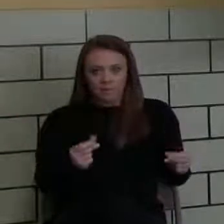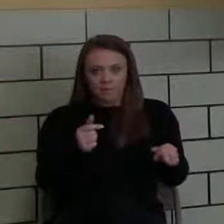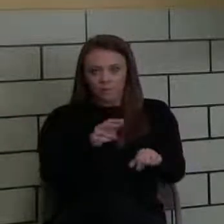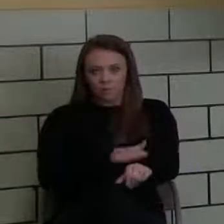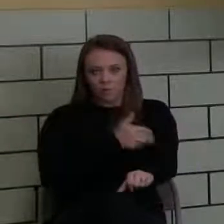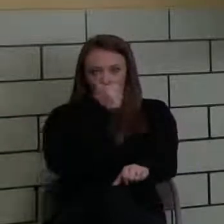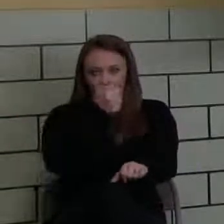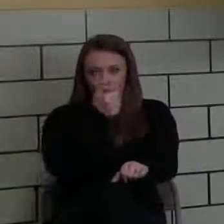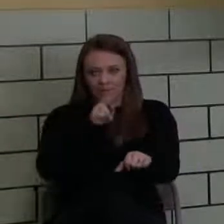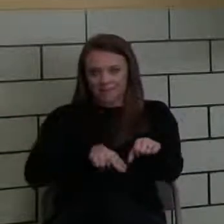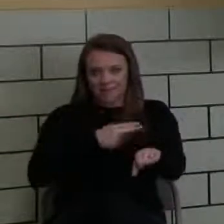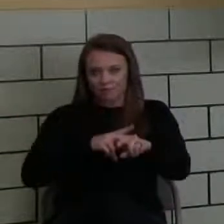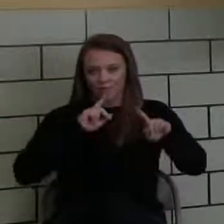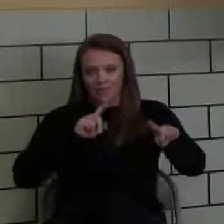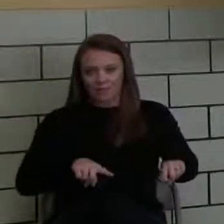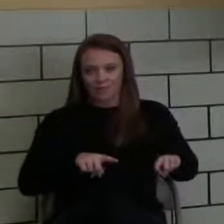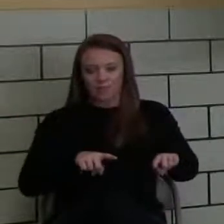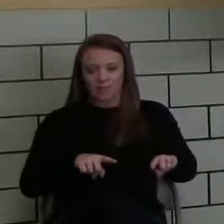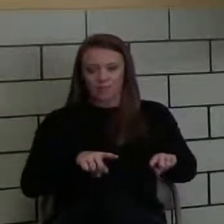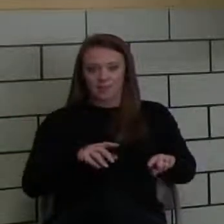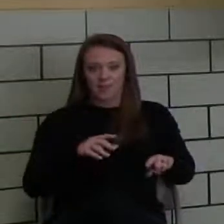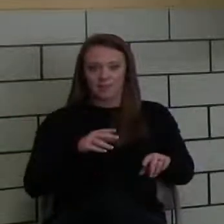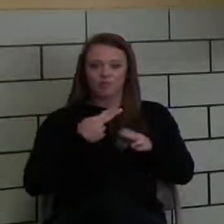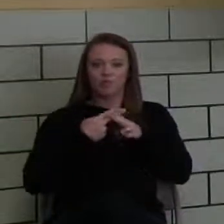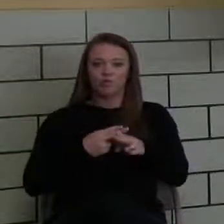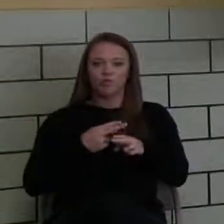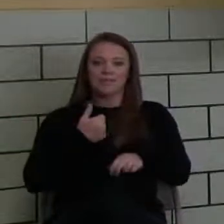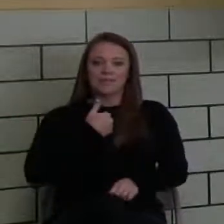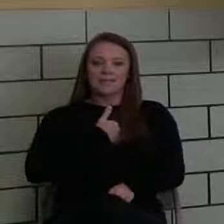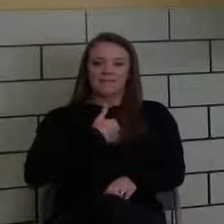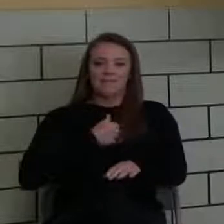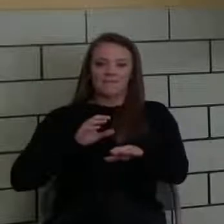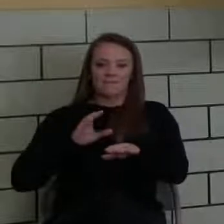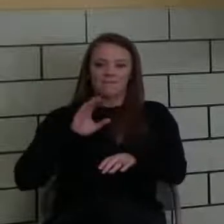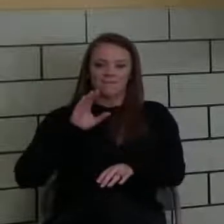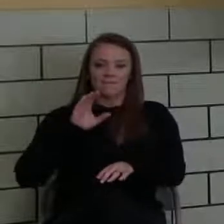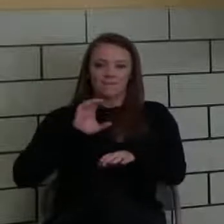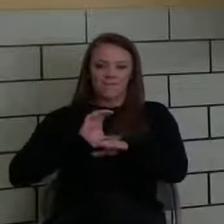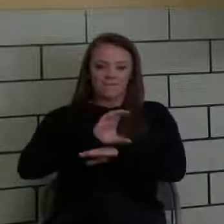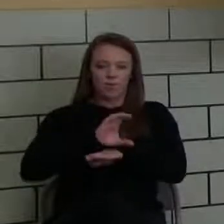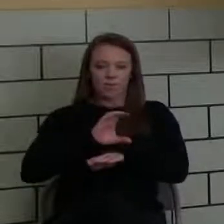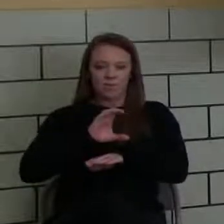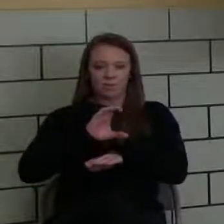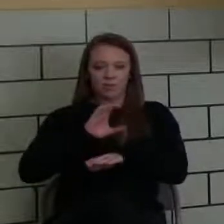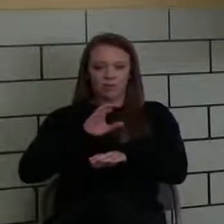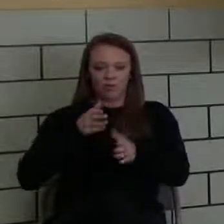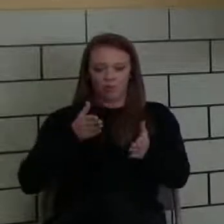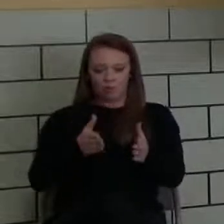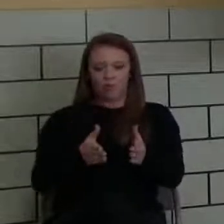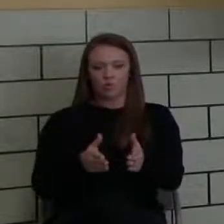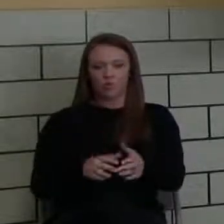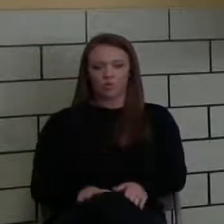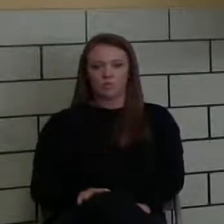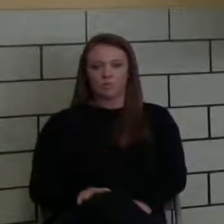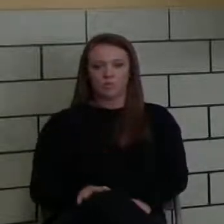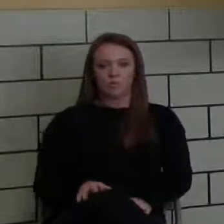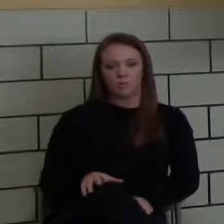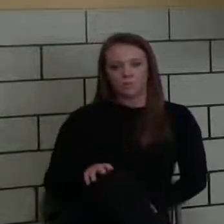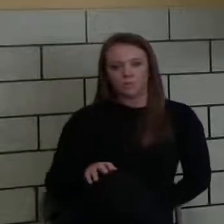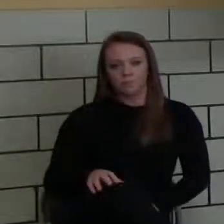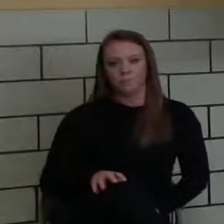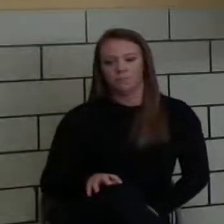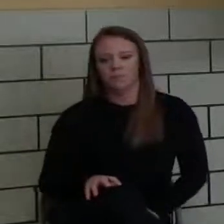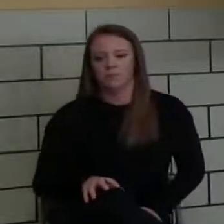It's what we refer to as a self-enforcing road. You know, speed limits are great. We put them out there. We ask people to abide by them, but they don't